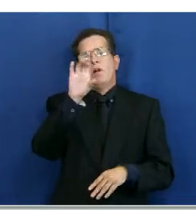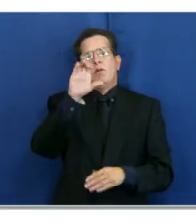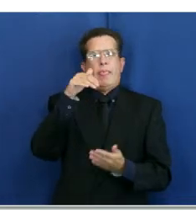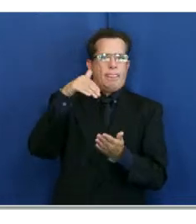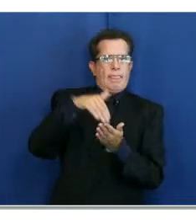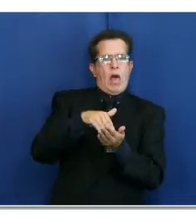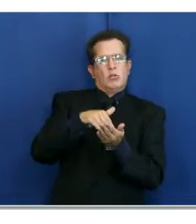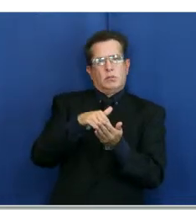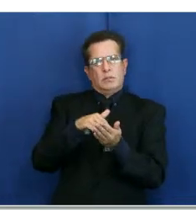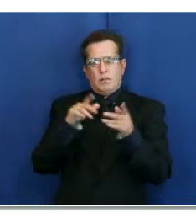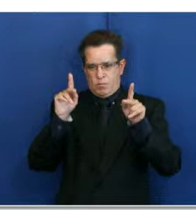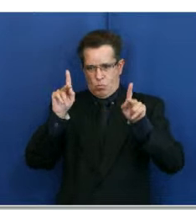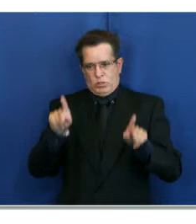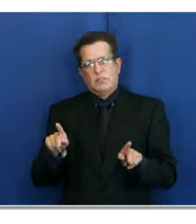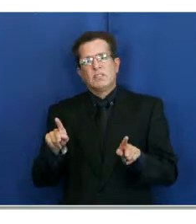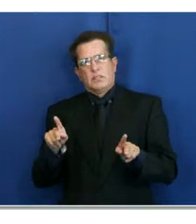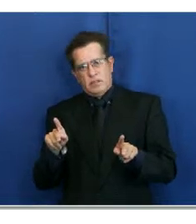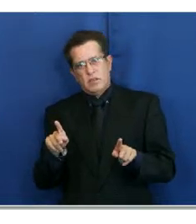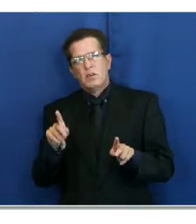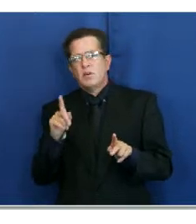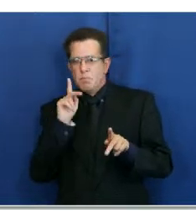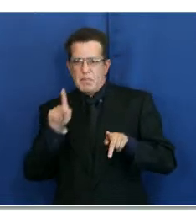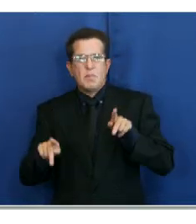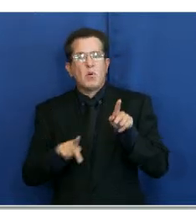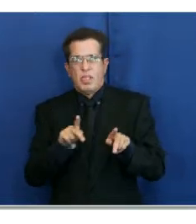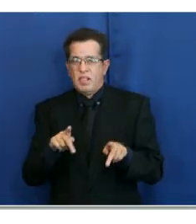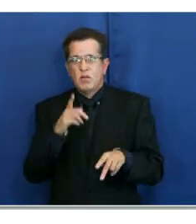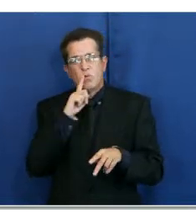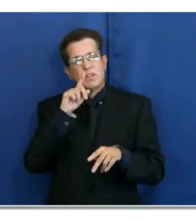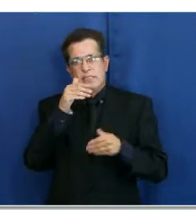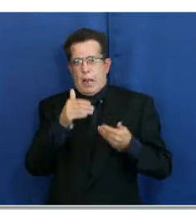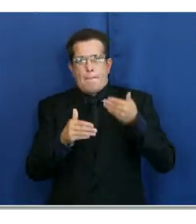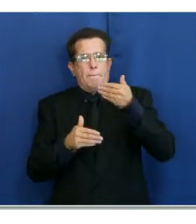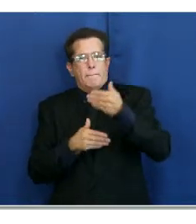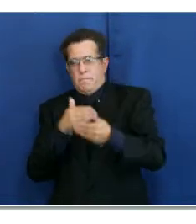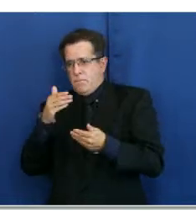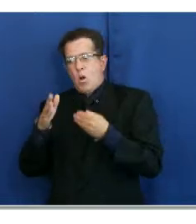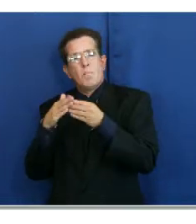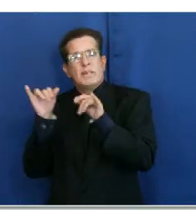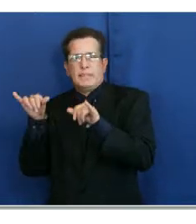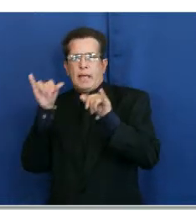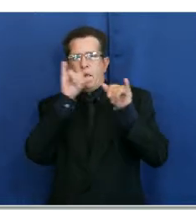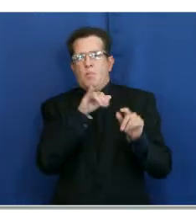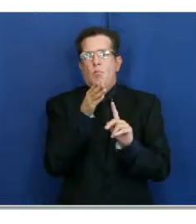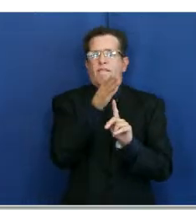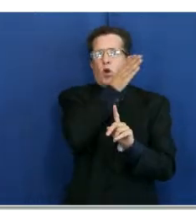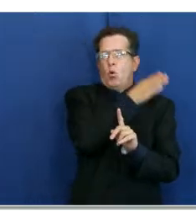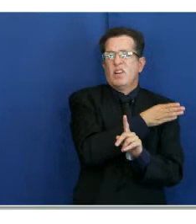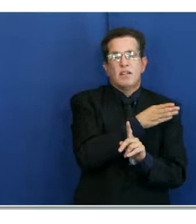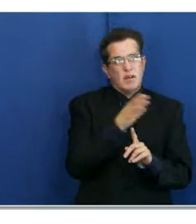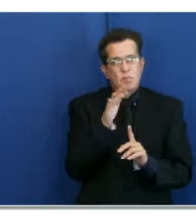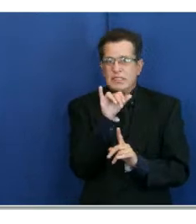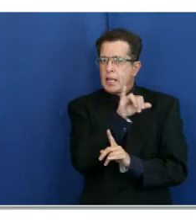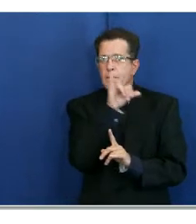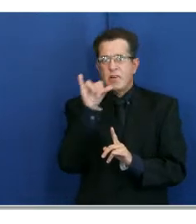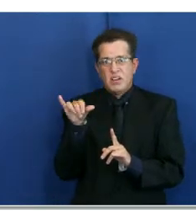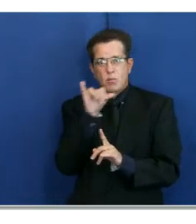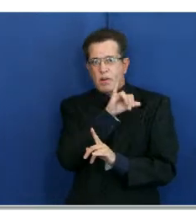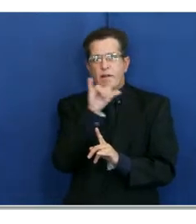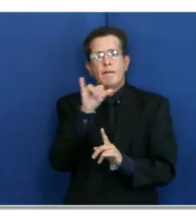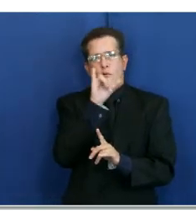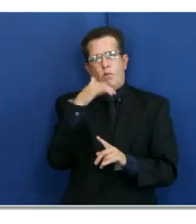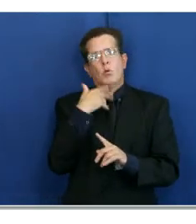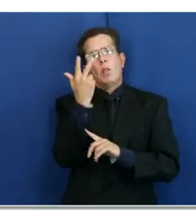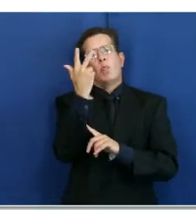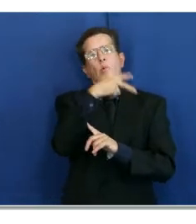population. So it's very similar, the steps, to what we've shared with you before. Before it was a